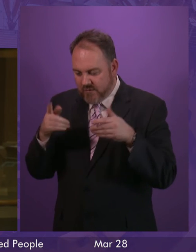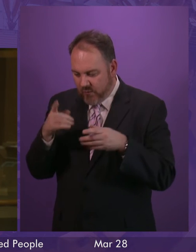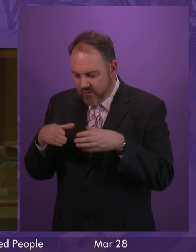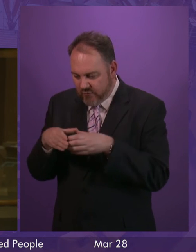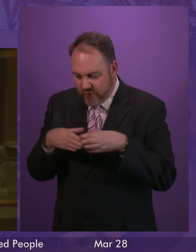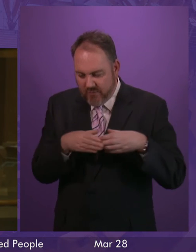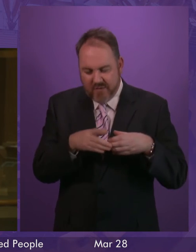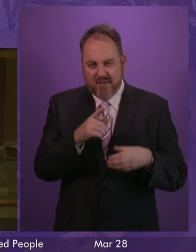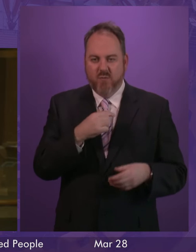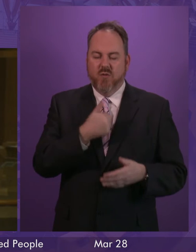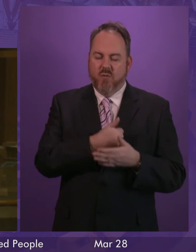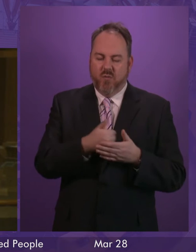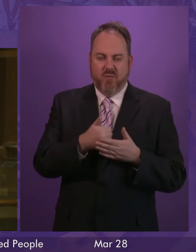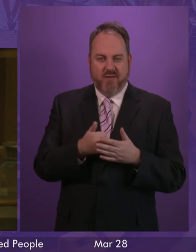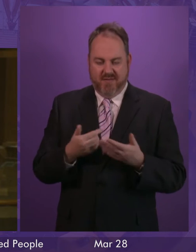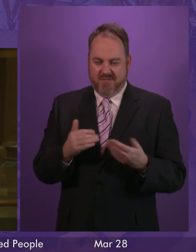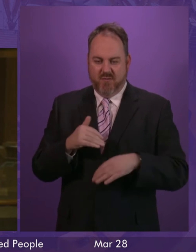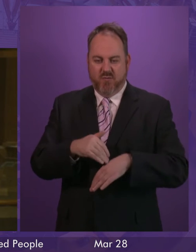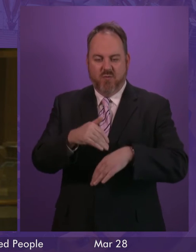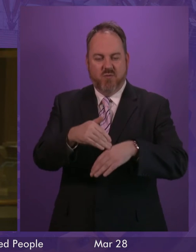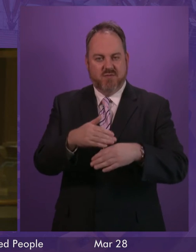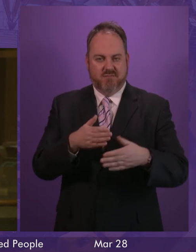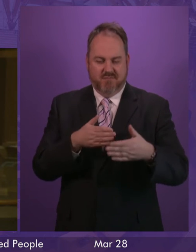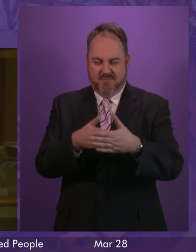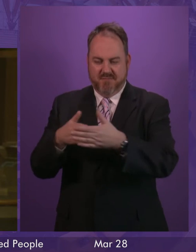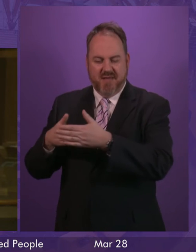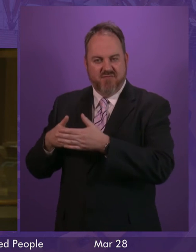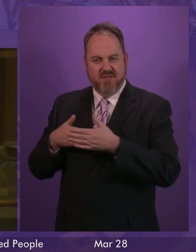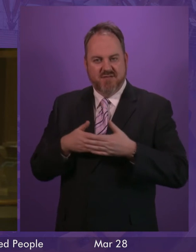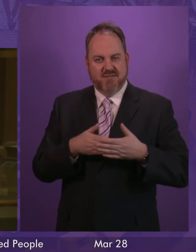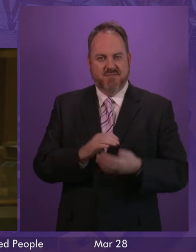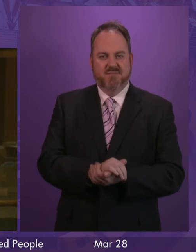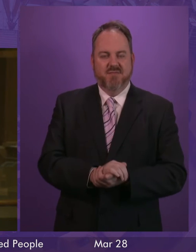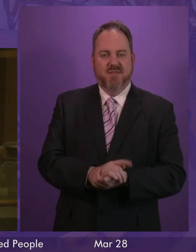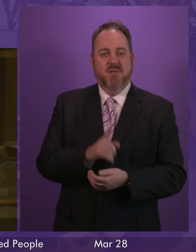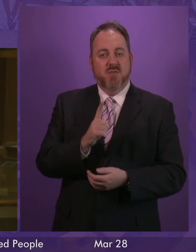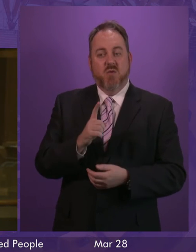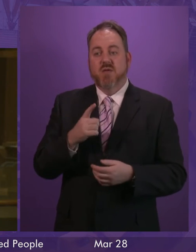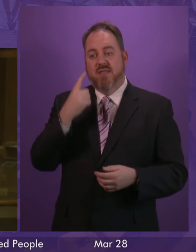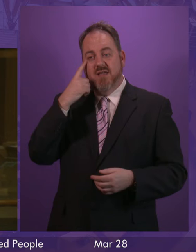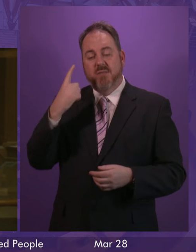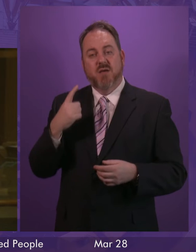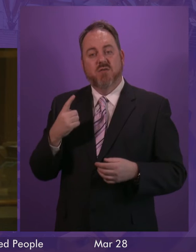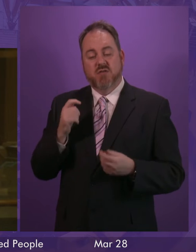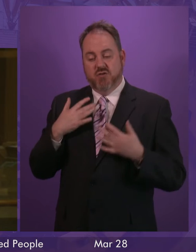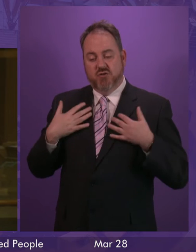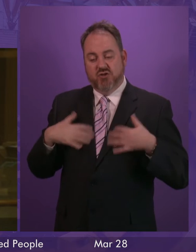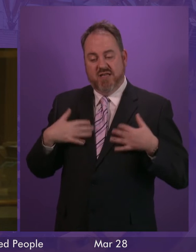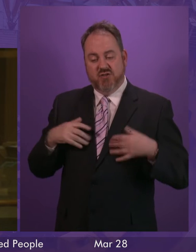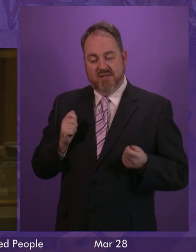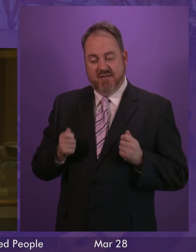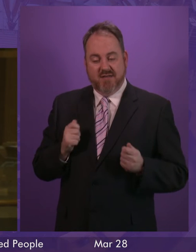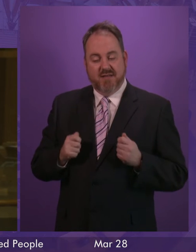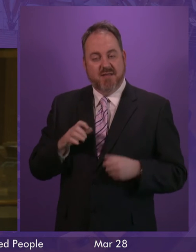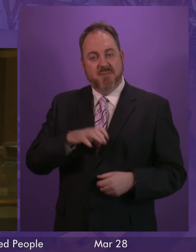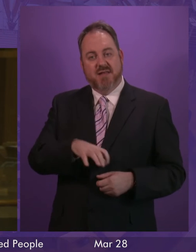from opportunities that the rest of us take for granted. It's the same in relation to Changing Places toilets, a campaign which I've been a